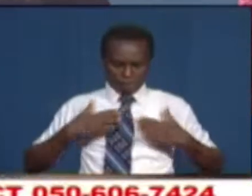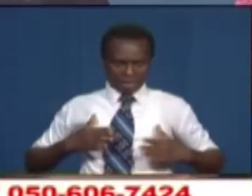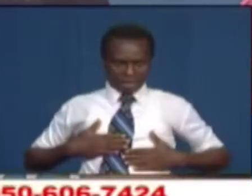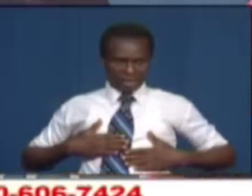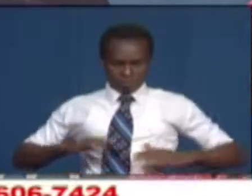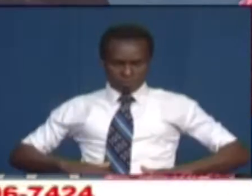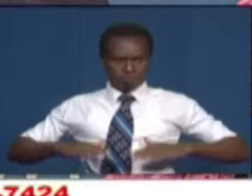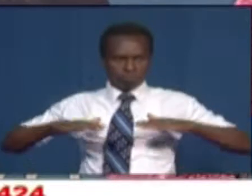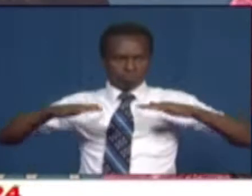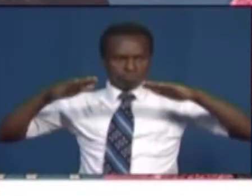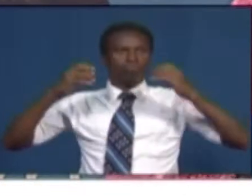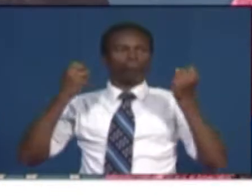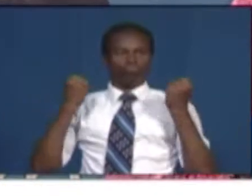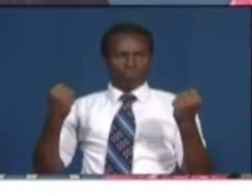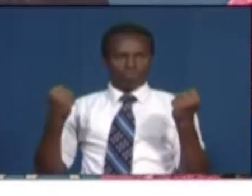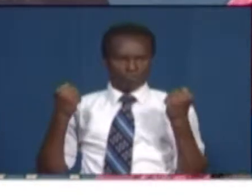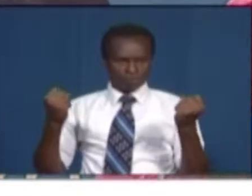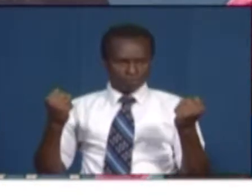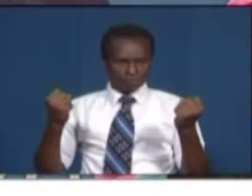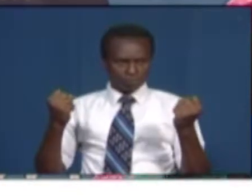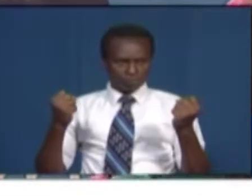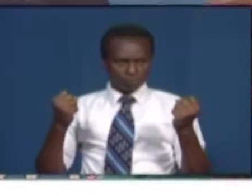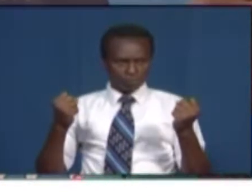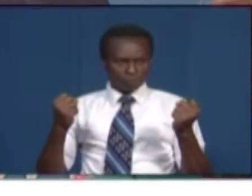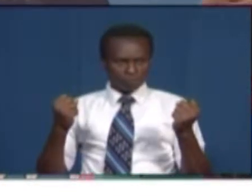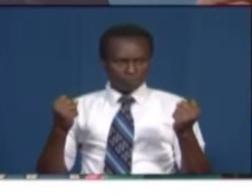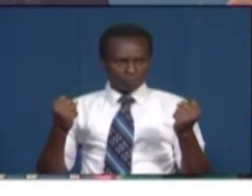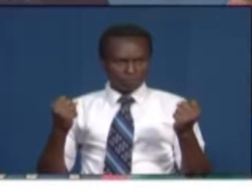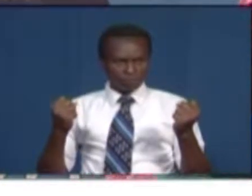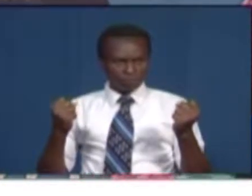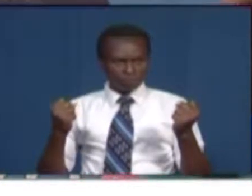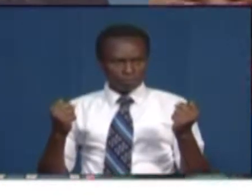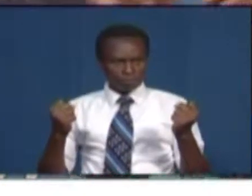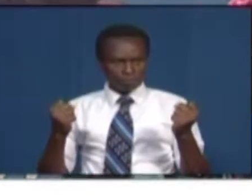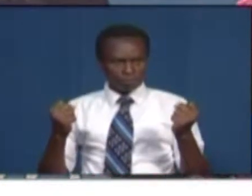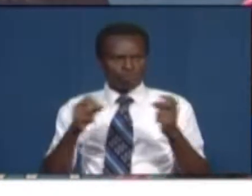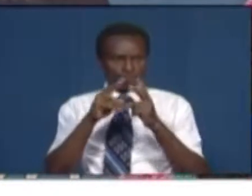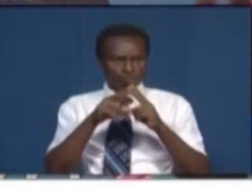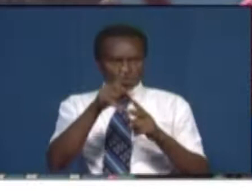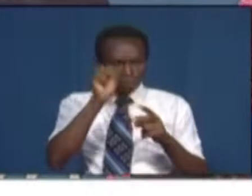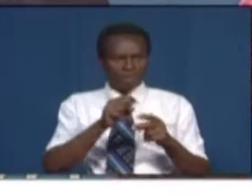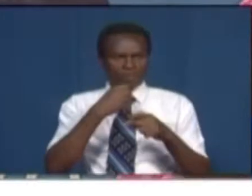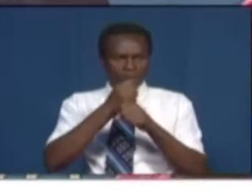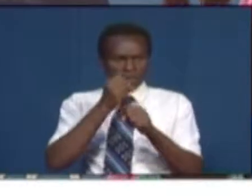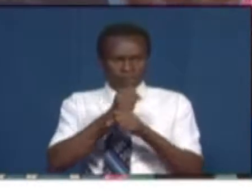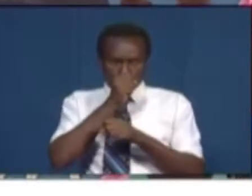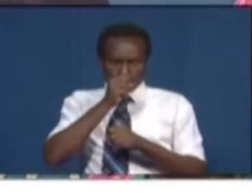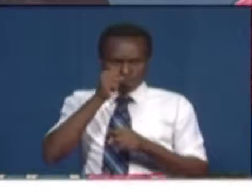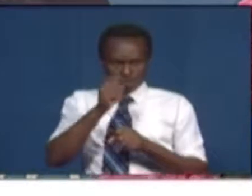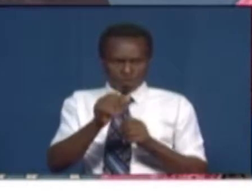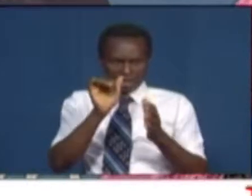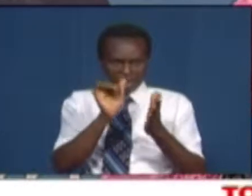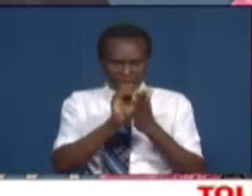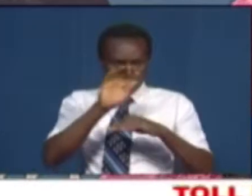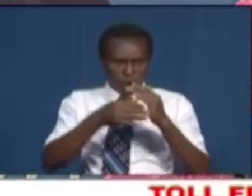vitamins and minerals, you know. But so you need to make sure that all these foods are on